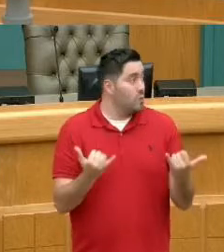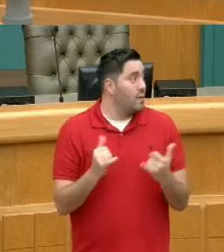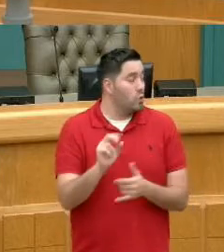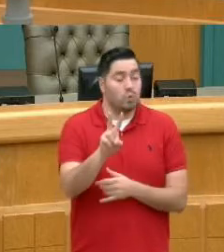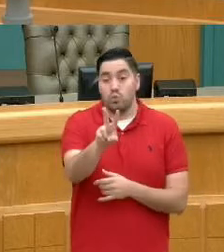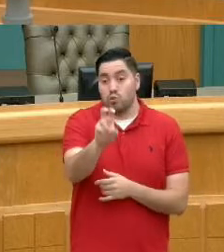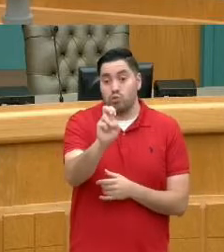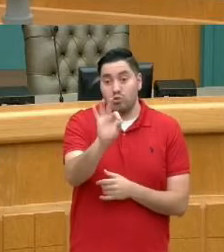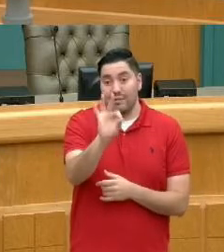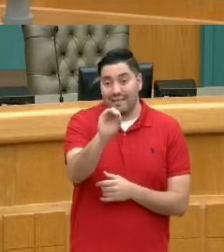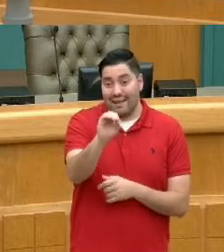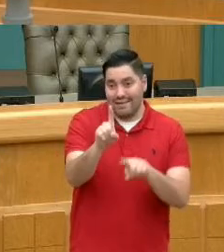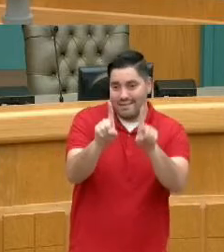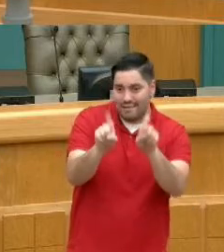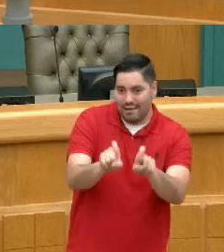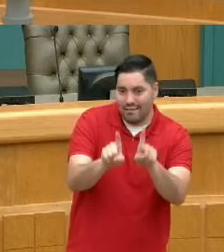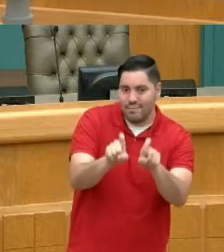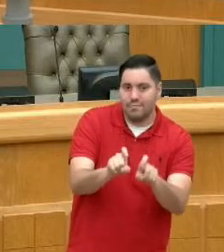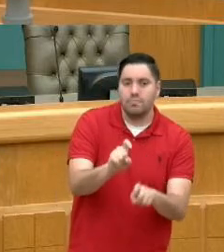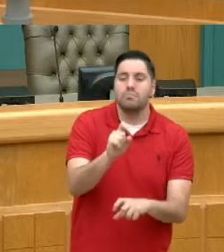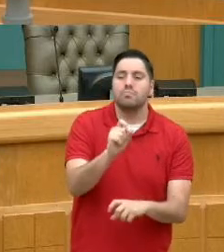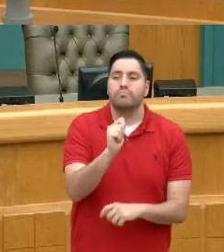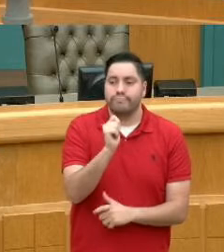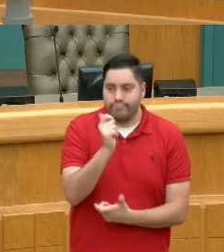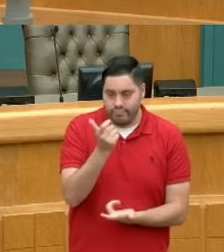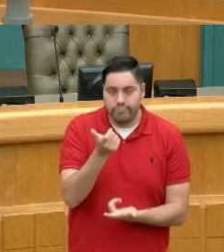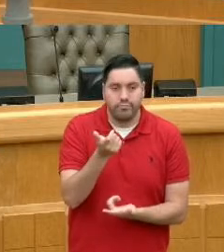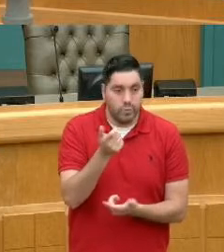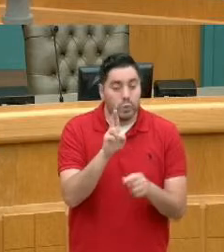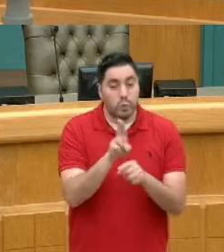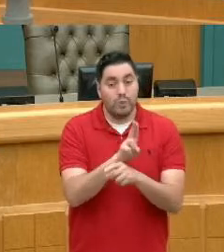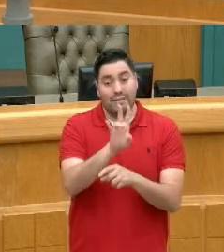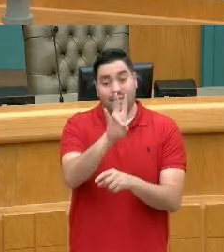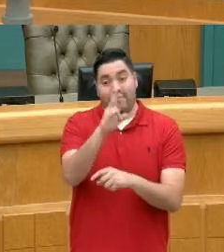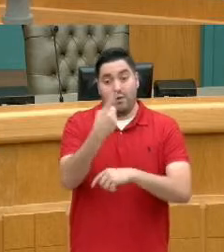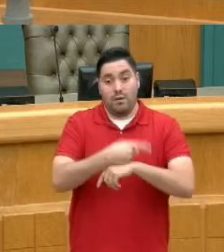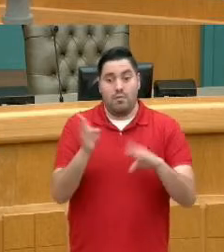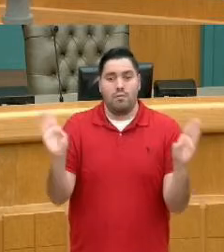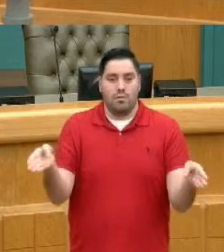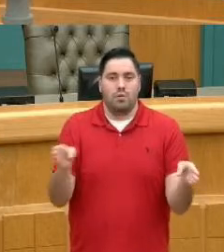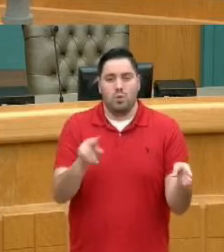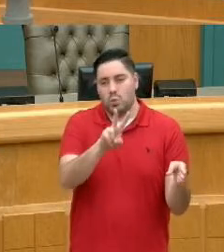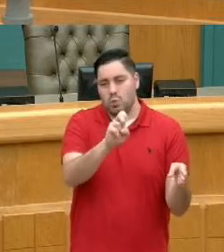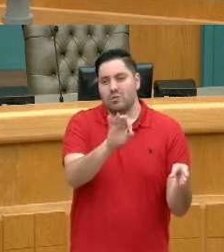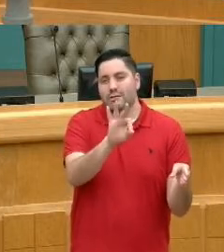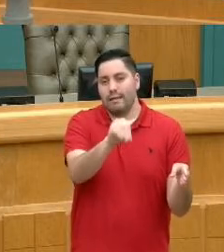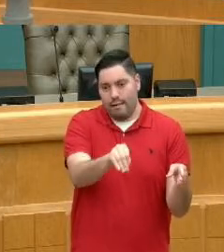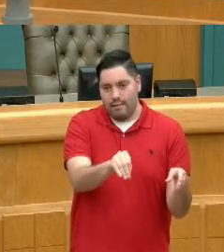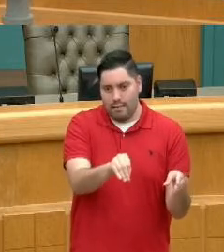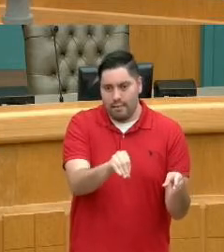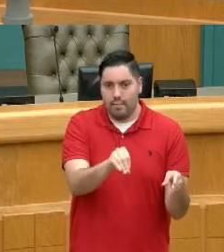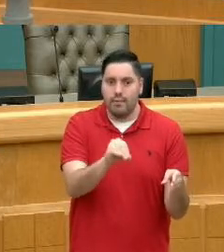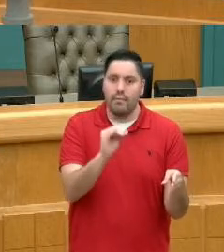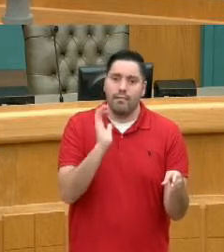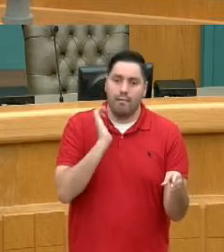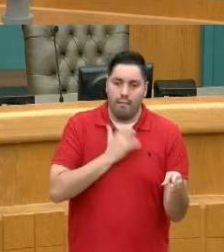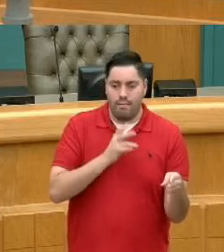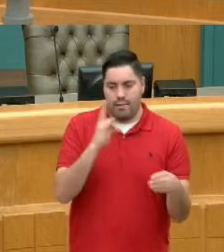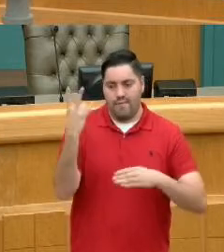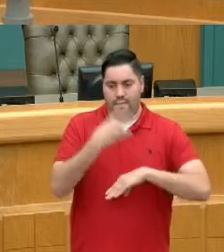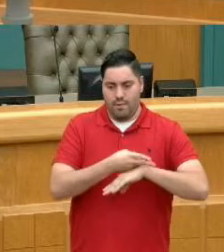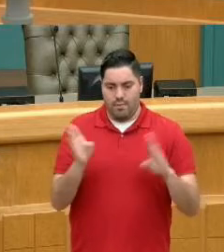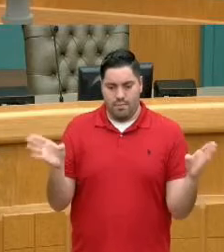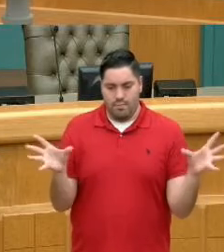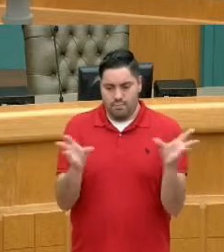290 tests performed per day using a 7-day average. 290 is our running 7-day average for